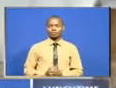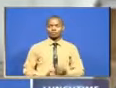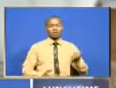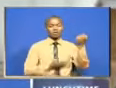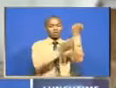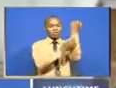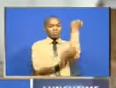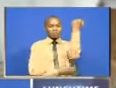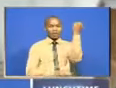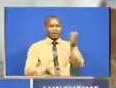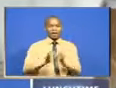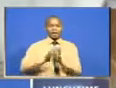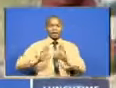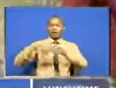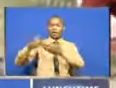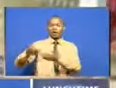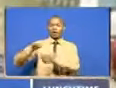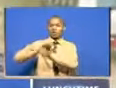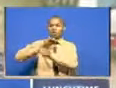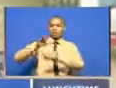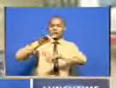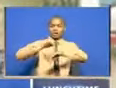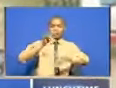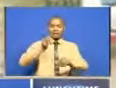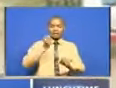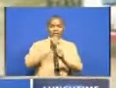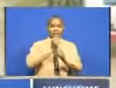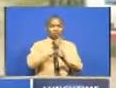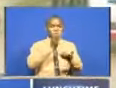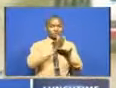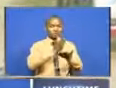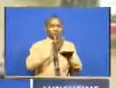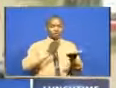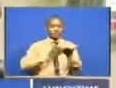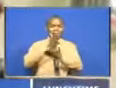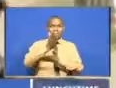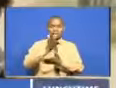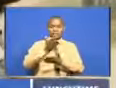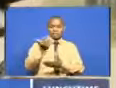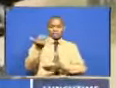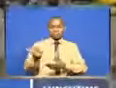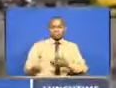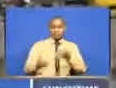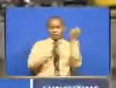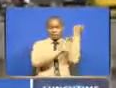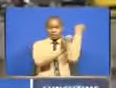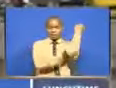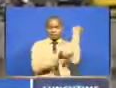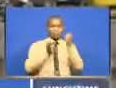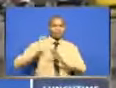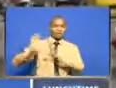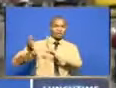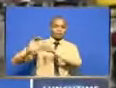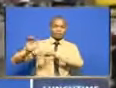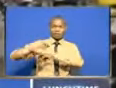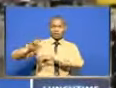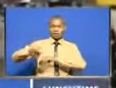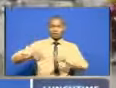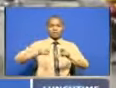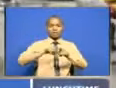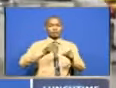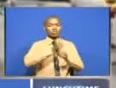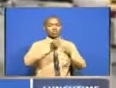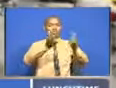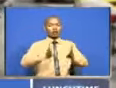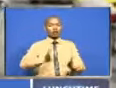Poverty and effects of COVID-19 pandemic are attributed to the rise of teenage pregnancies in Kilifi County. Efforts by varied stakeholders to